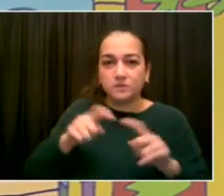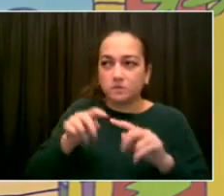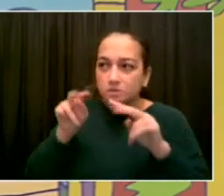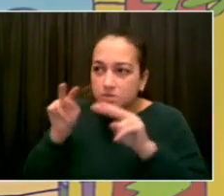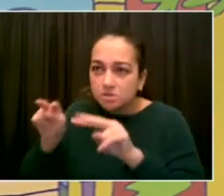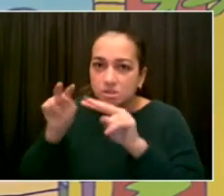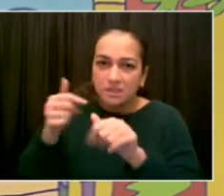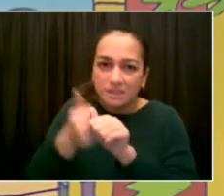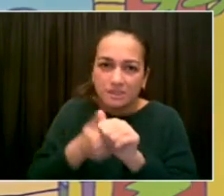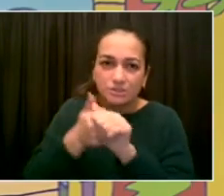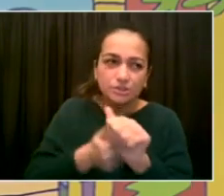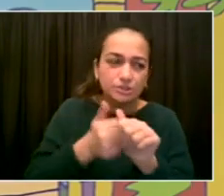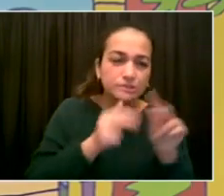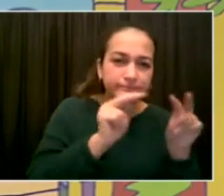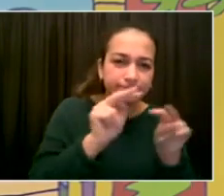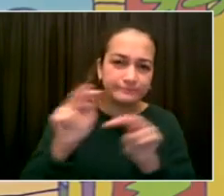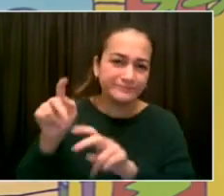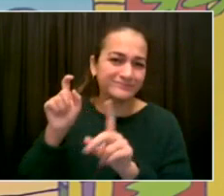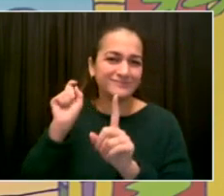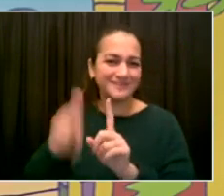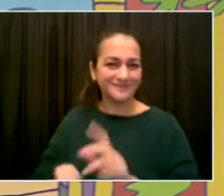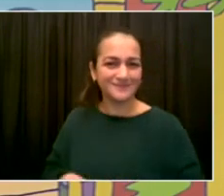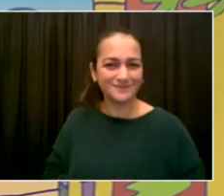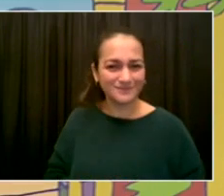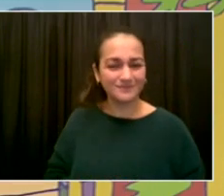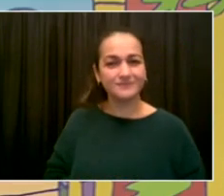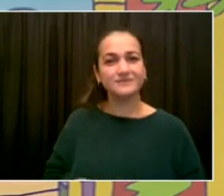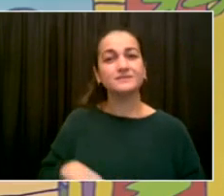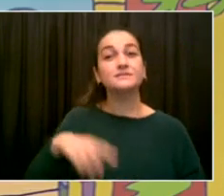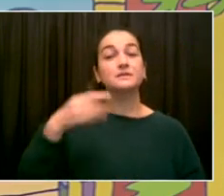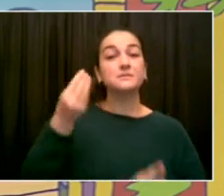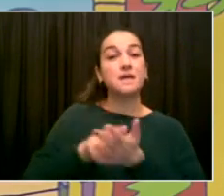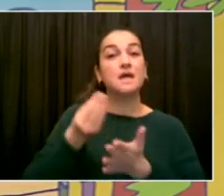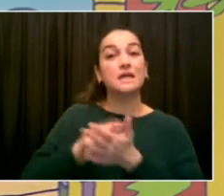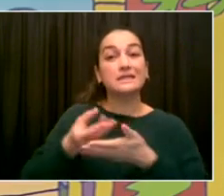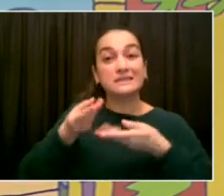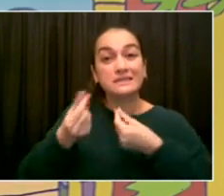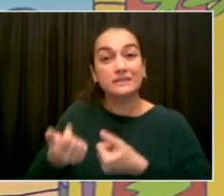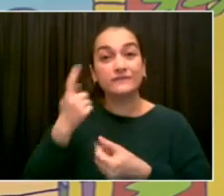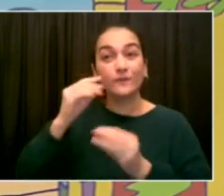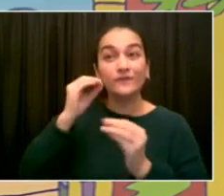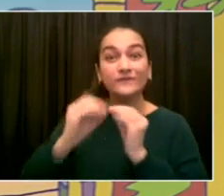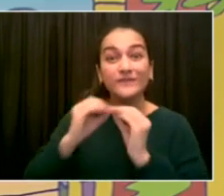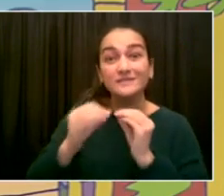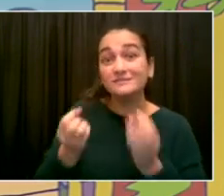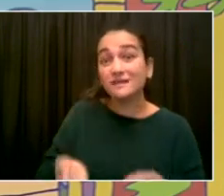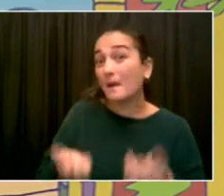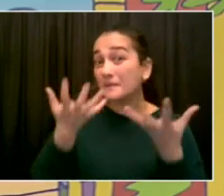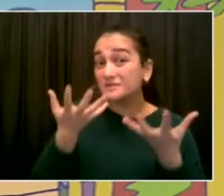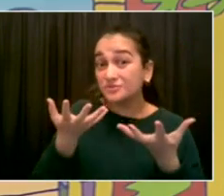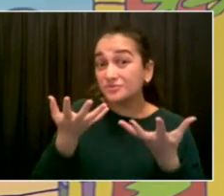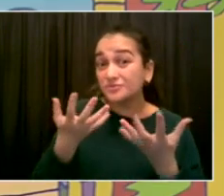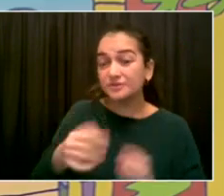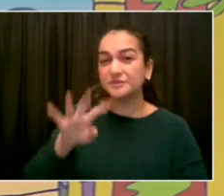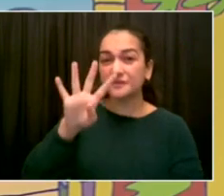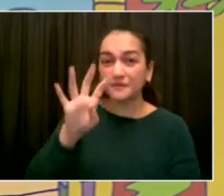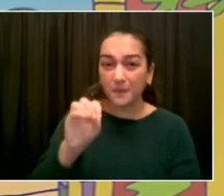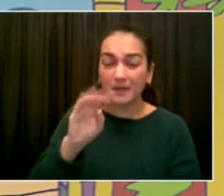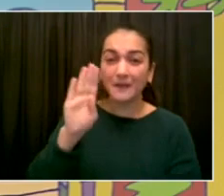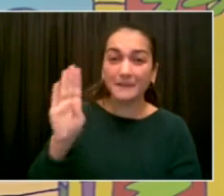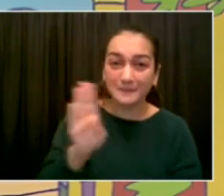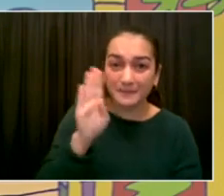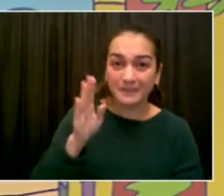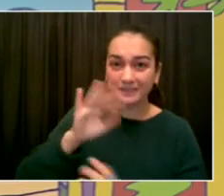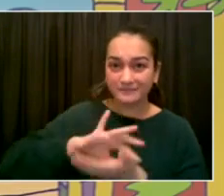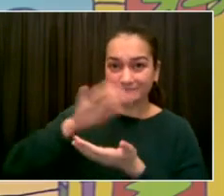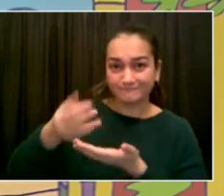little new resources from the federal government. Things may be about to change now in Washington. I'm hoping and praying. But that's what we need. We need a major